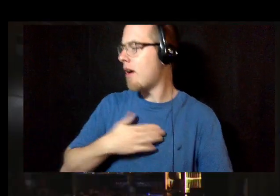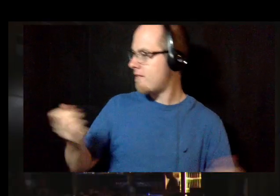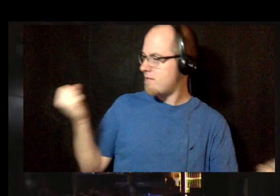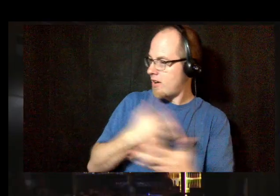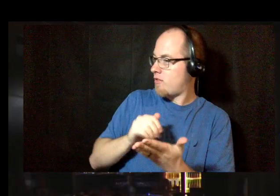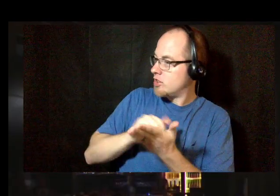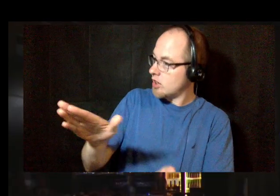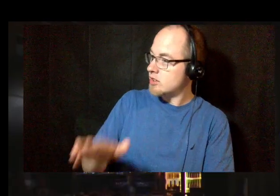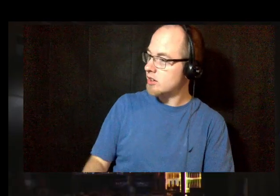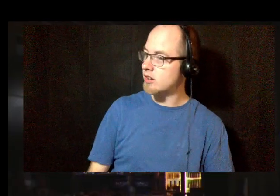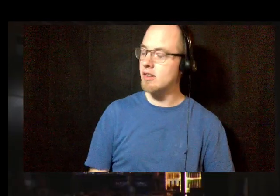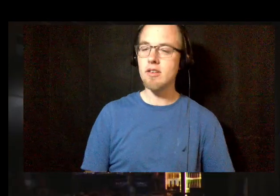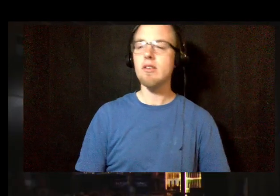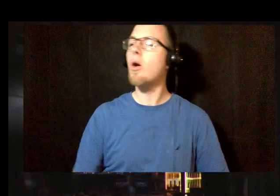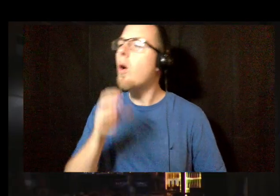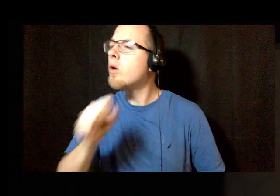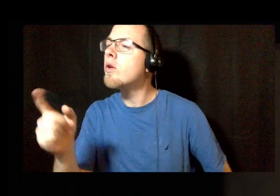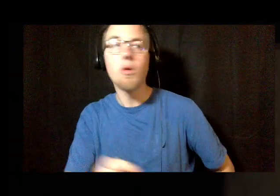How old are you, man?